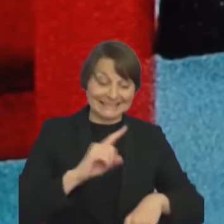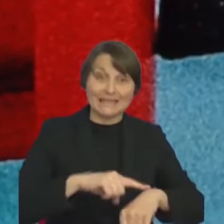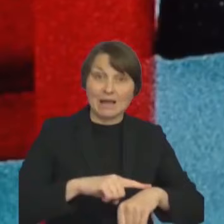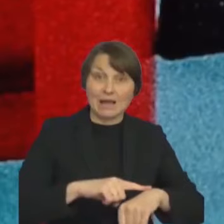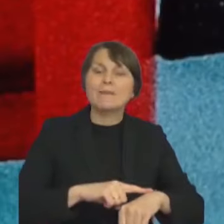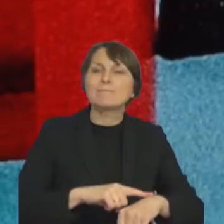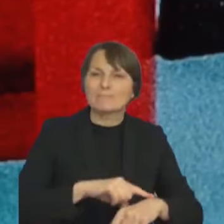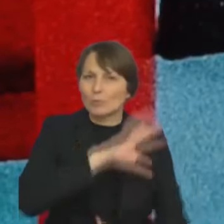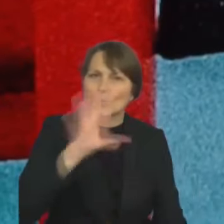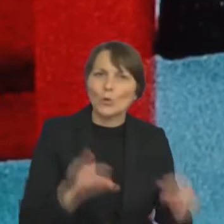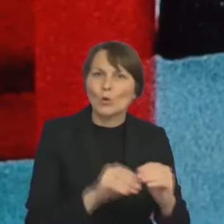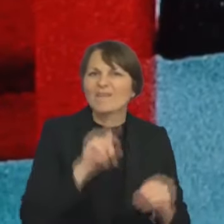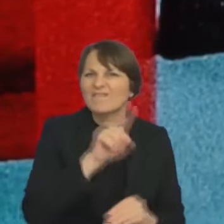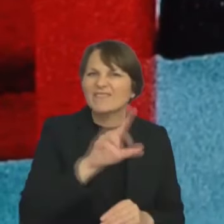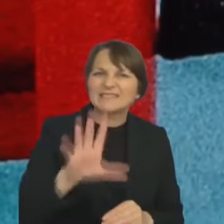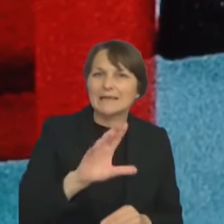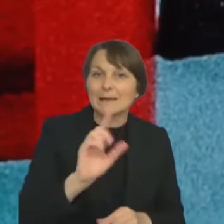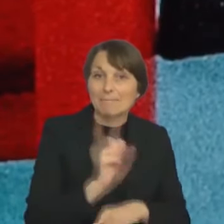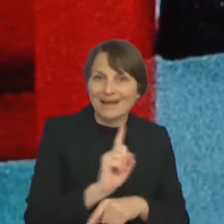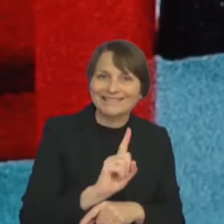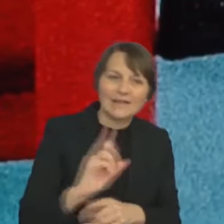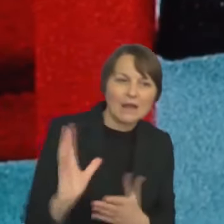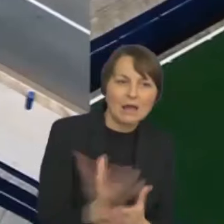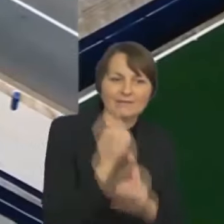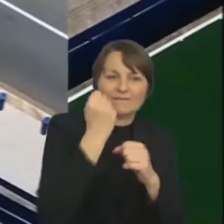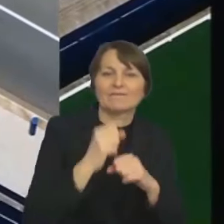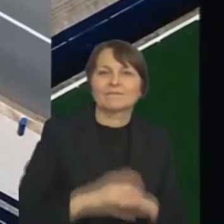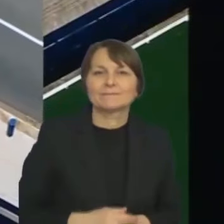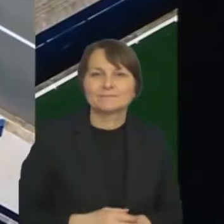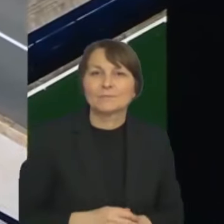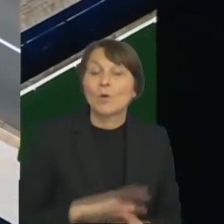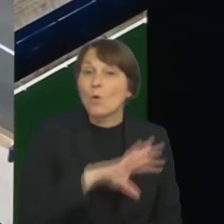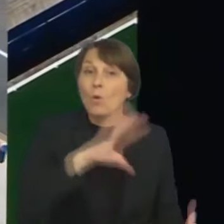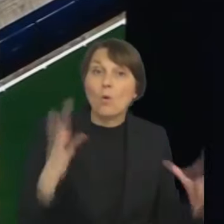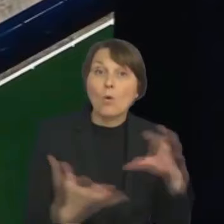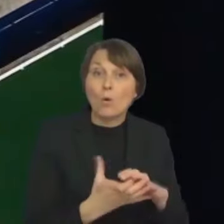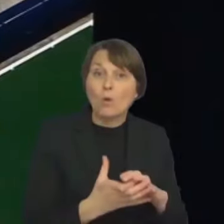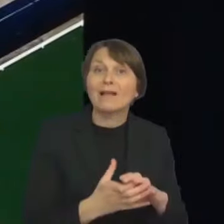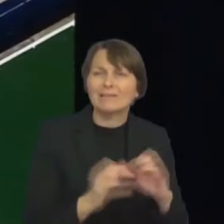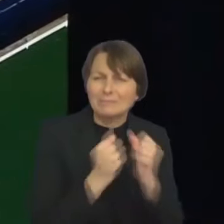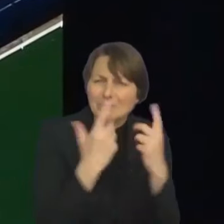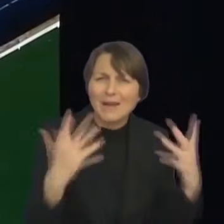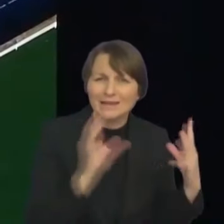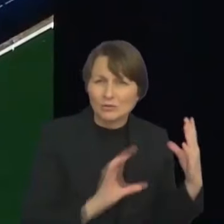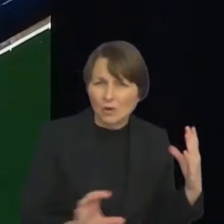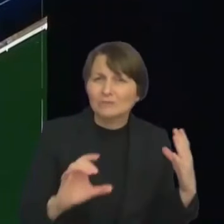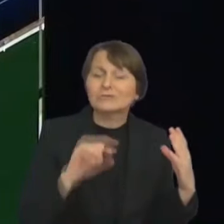of passengers. We have trained firemen in 12 countries of Europe to use this QR code, and we